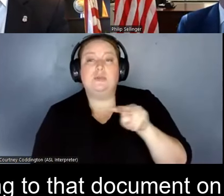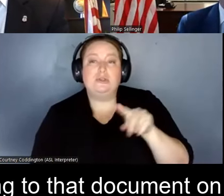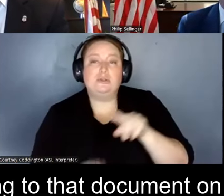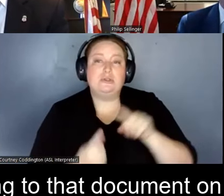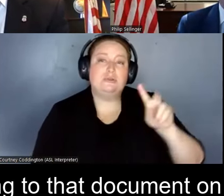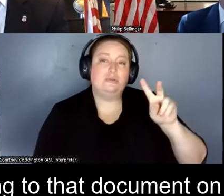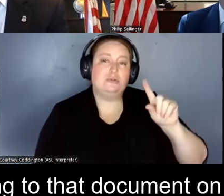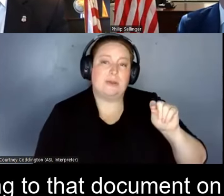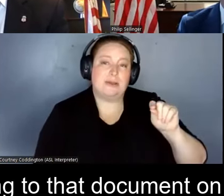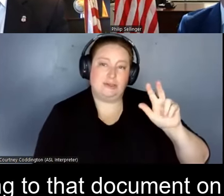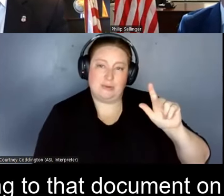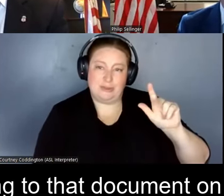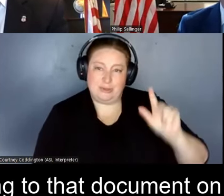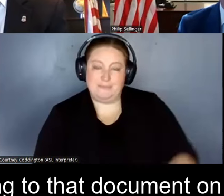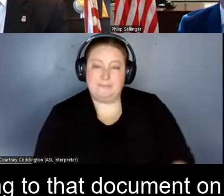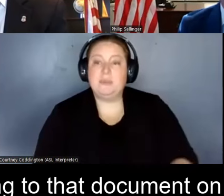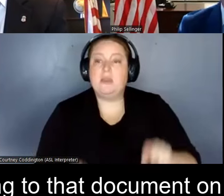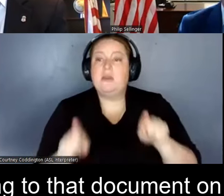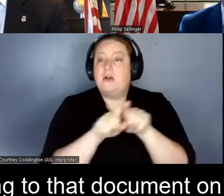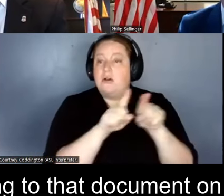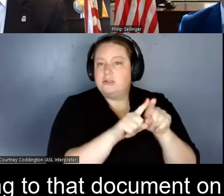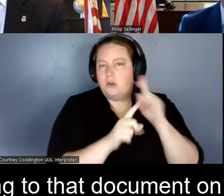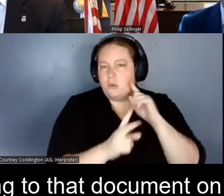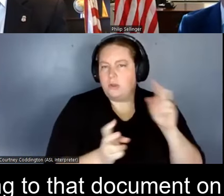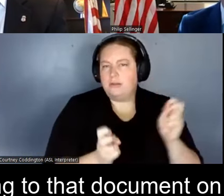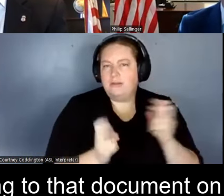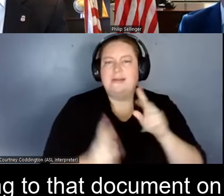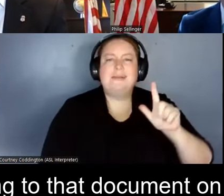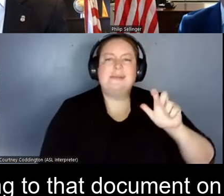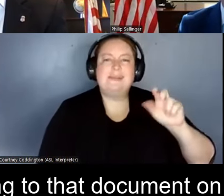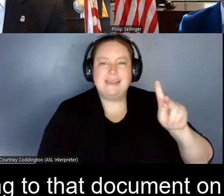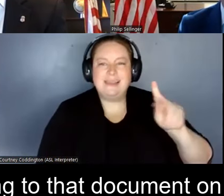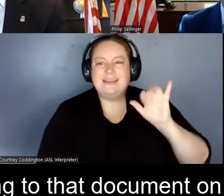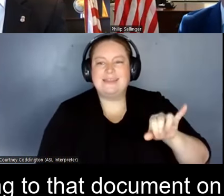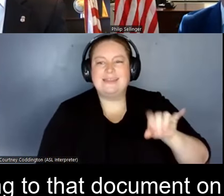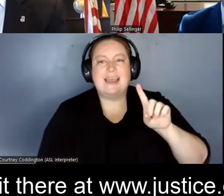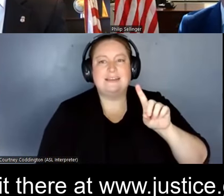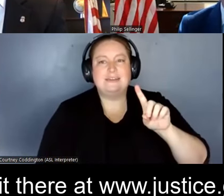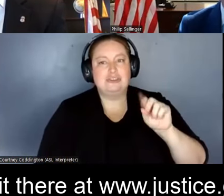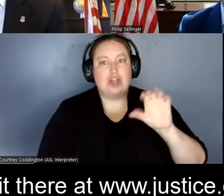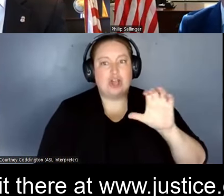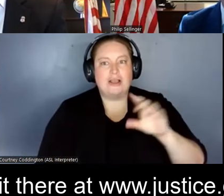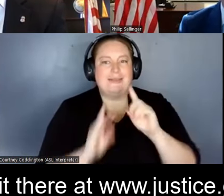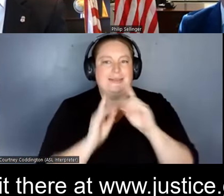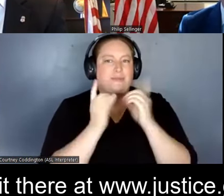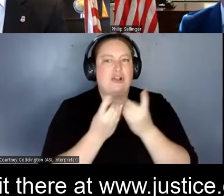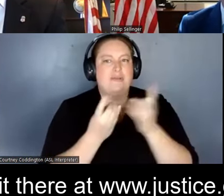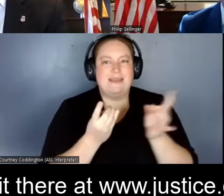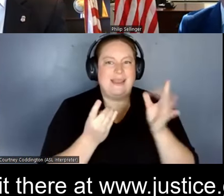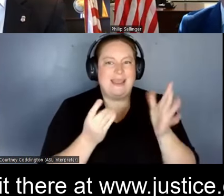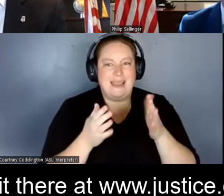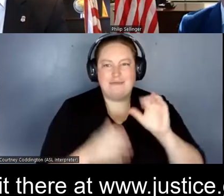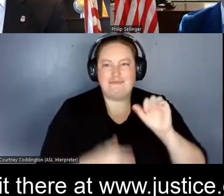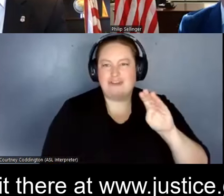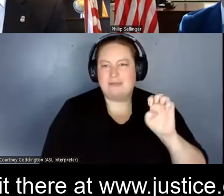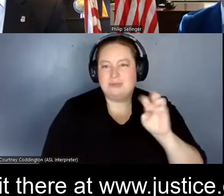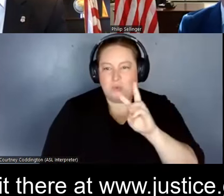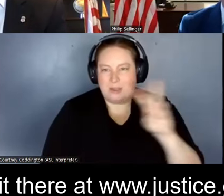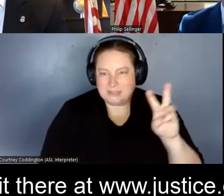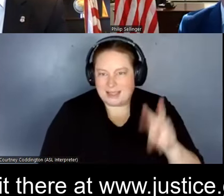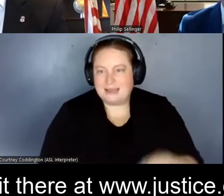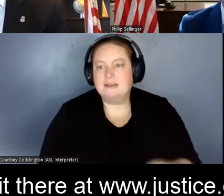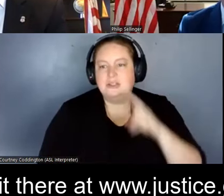2023. We'll also be linking to that document on the department's hate crimes website. So please watch out for it there at